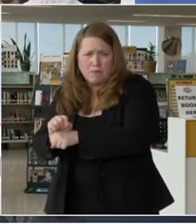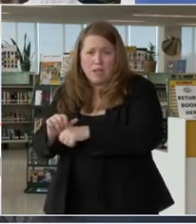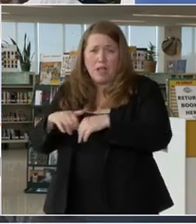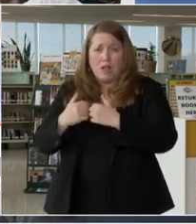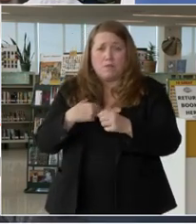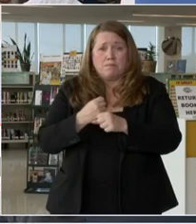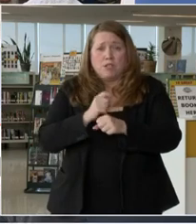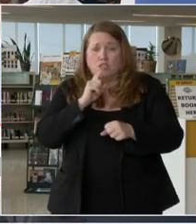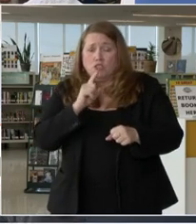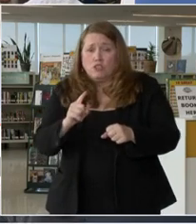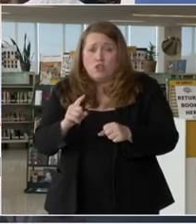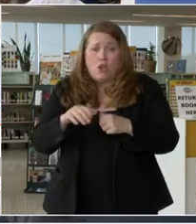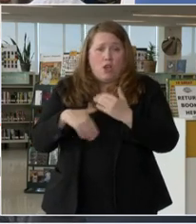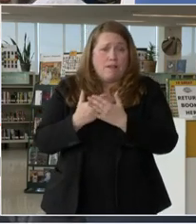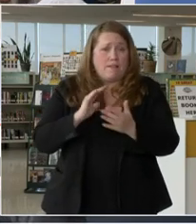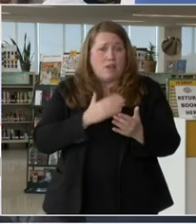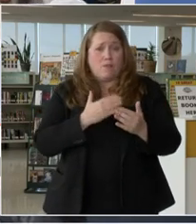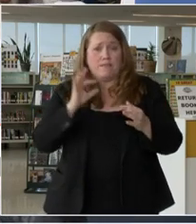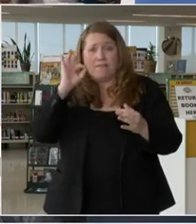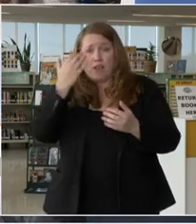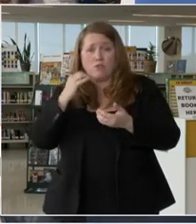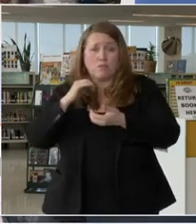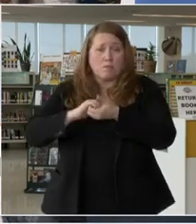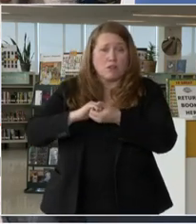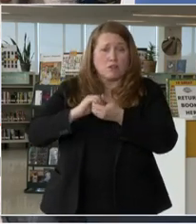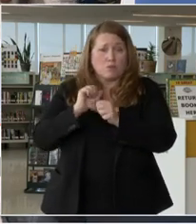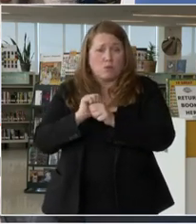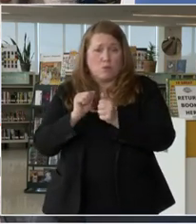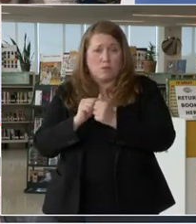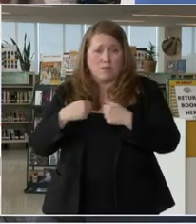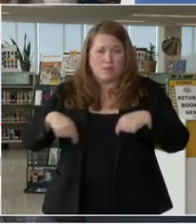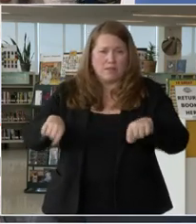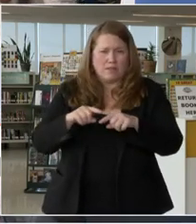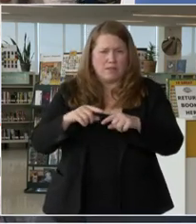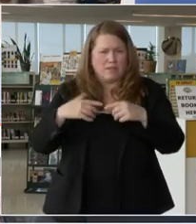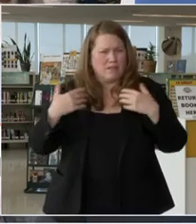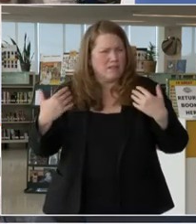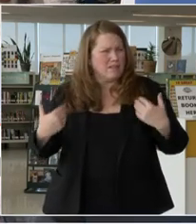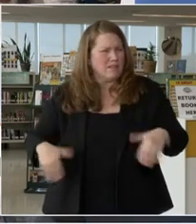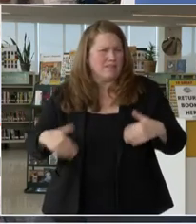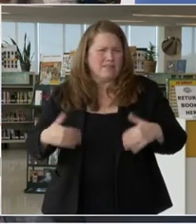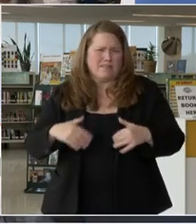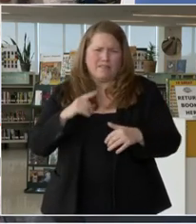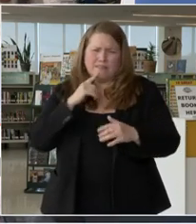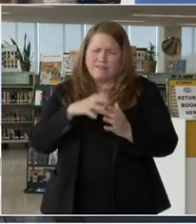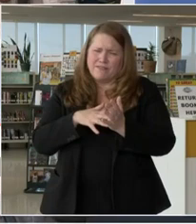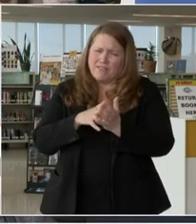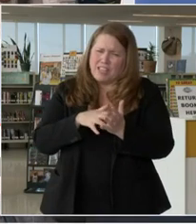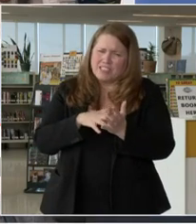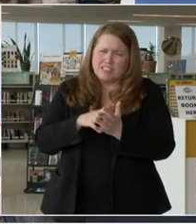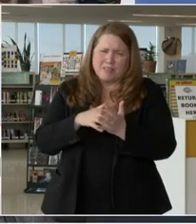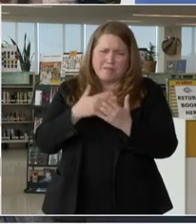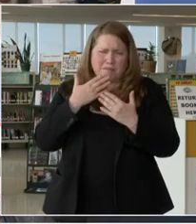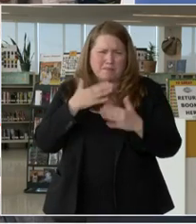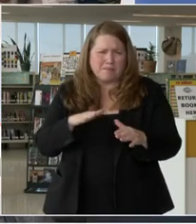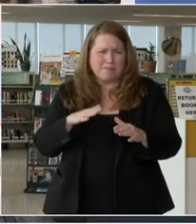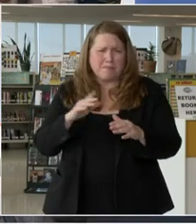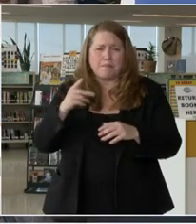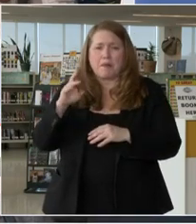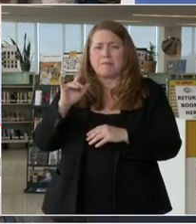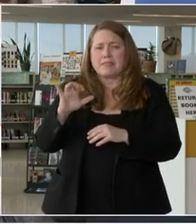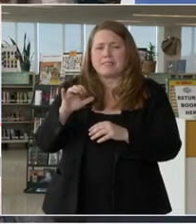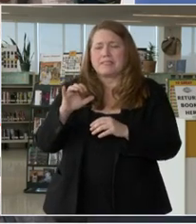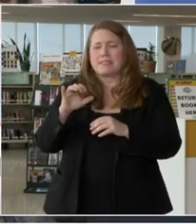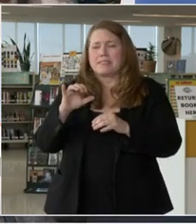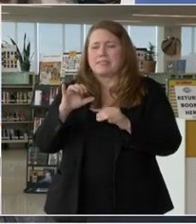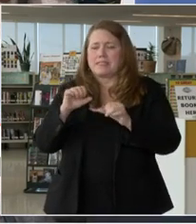make sure all of our federal partners are working with us in the very fragile public safety ecosystem? Those aren't things that you flip